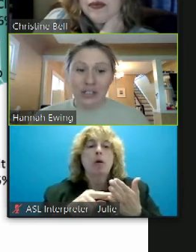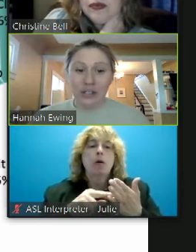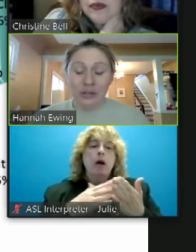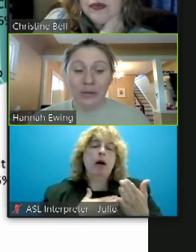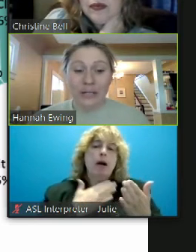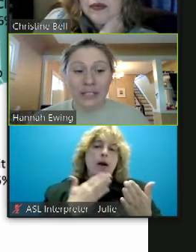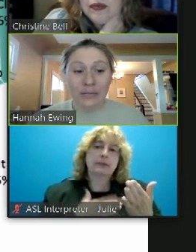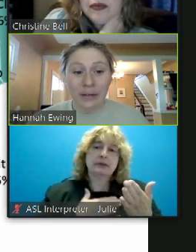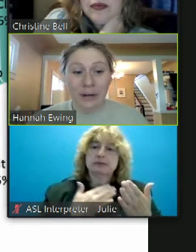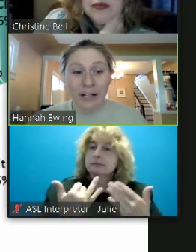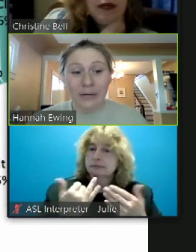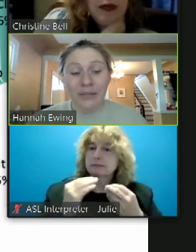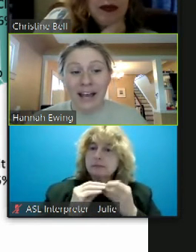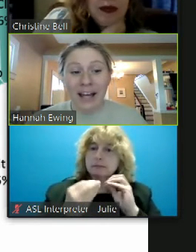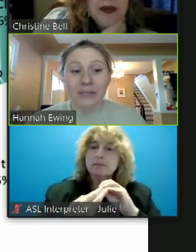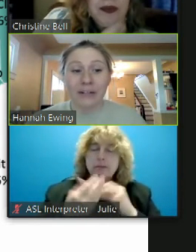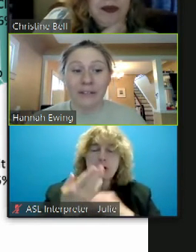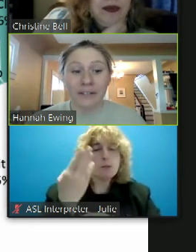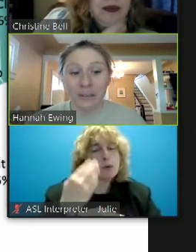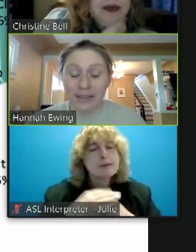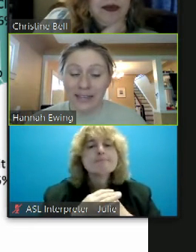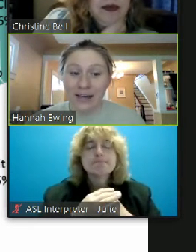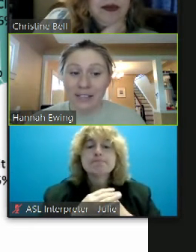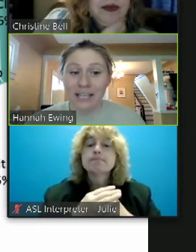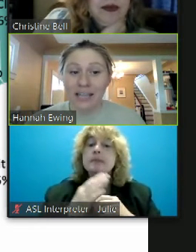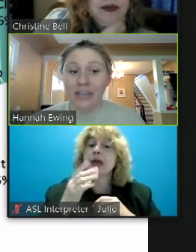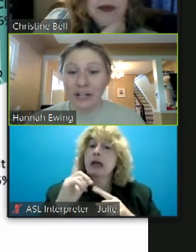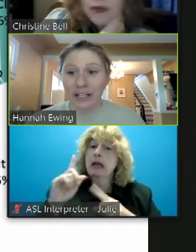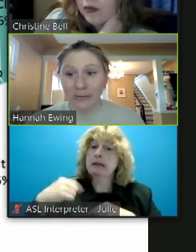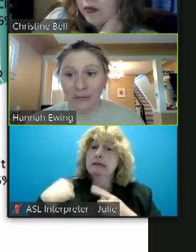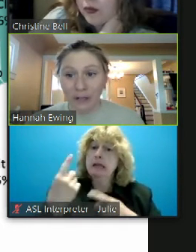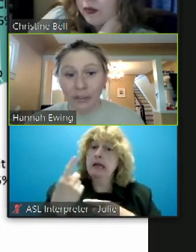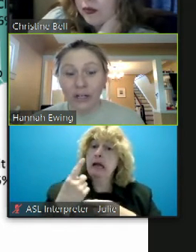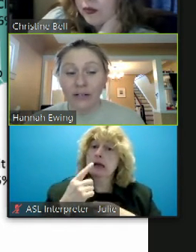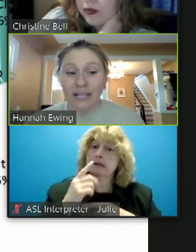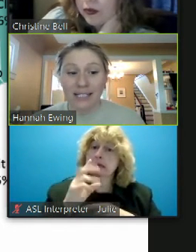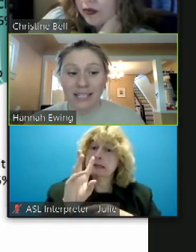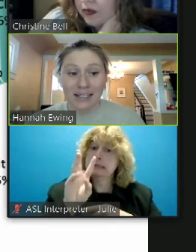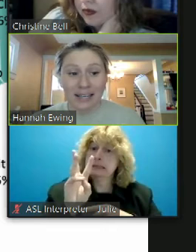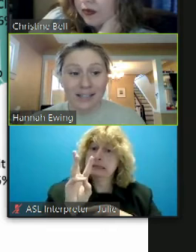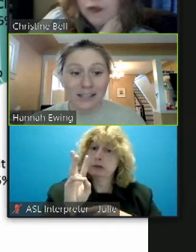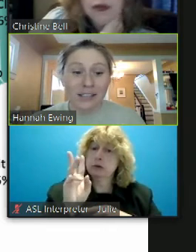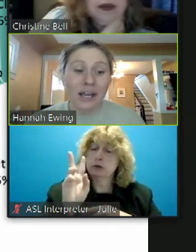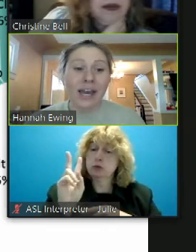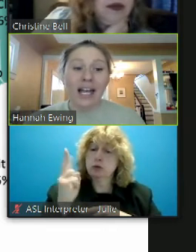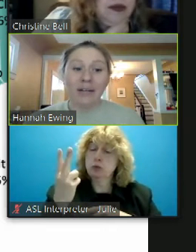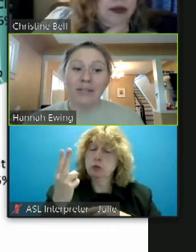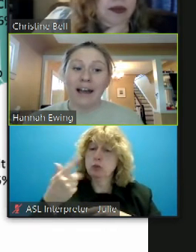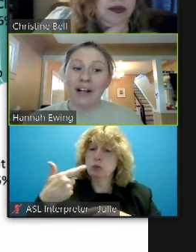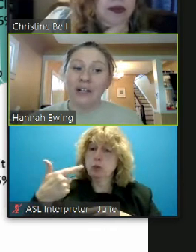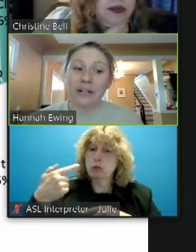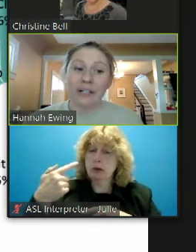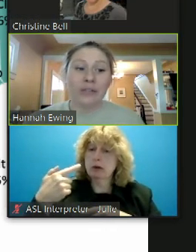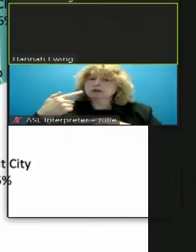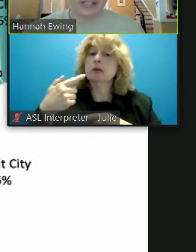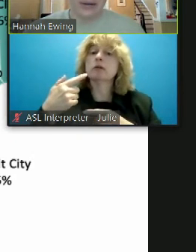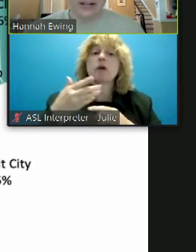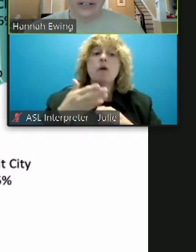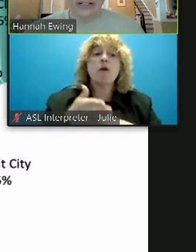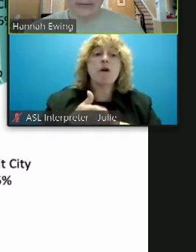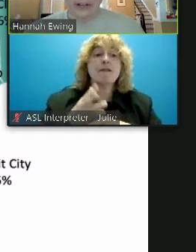6-2-2021. We've had over 51,030 confirmed COVID-19 cases. And we've had over